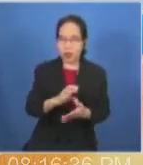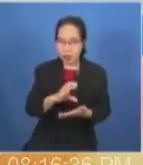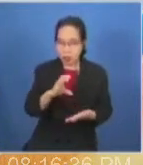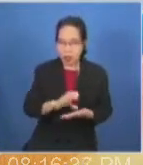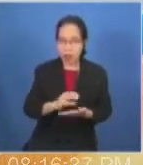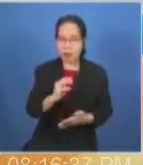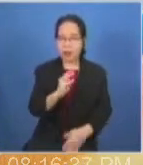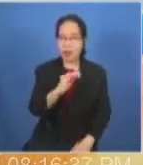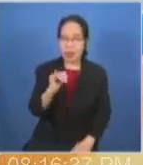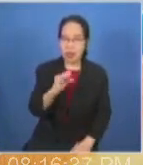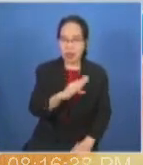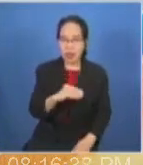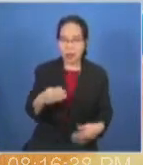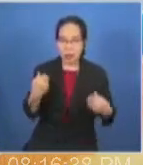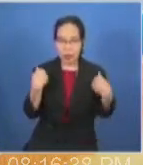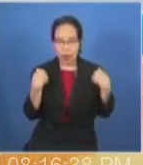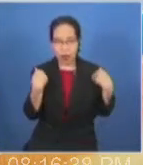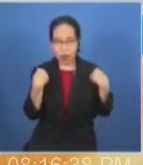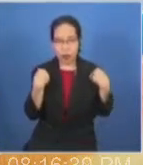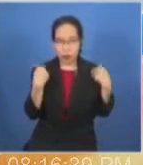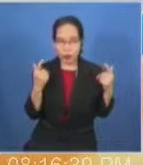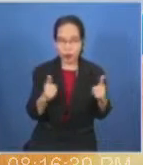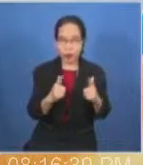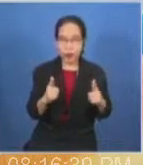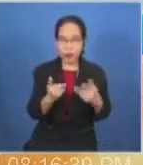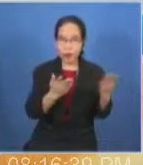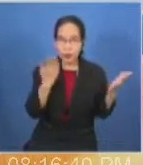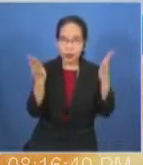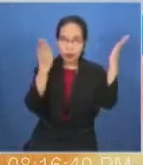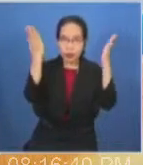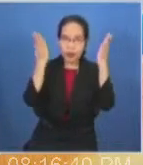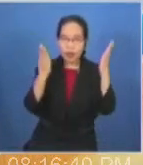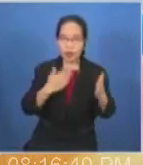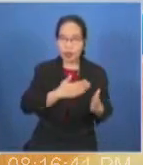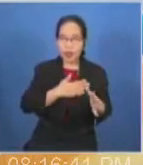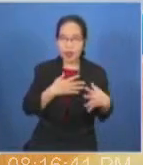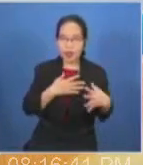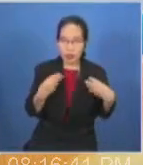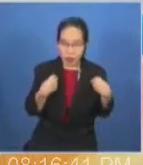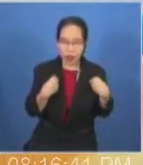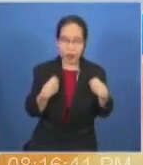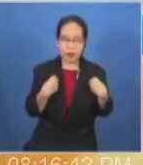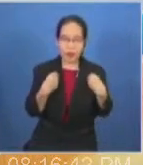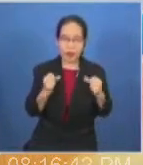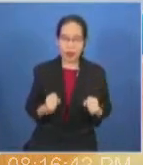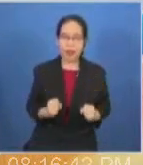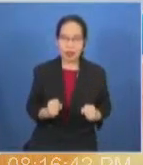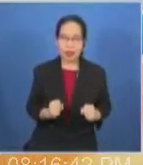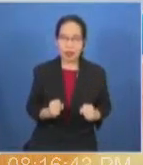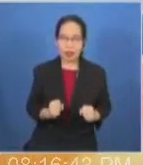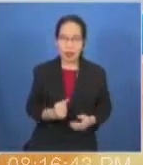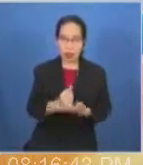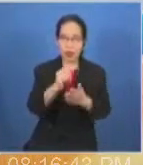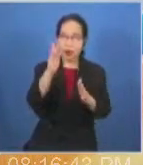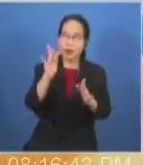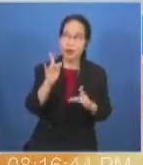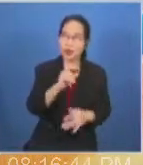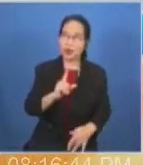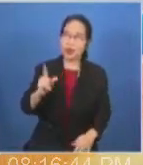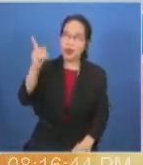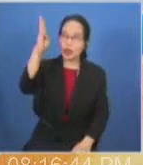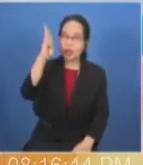If you find coordinating centers of the MCGI, and if there's any way we could help you, please accept what